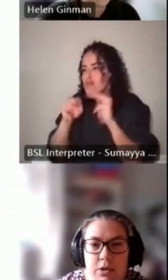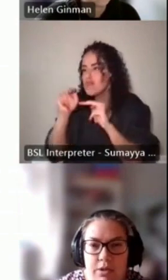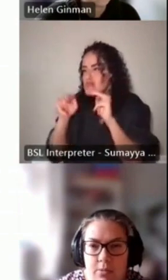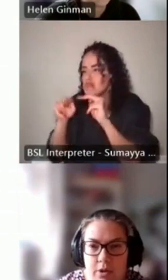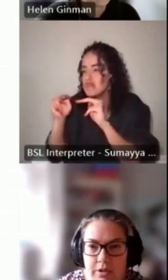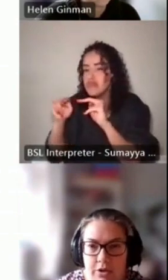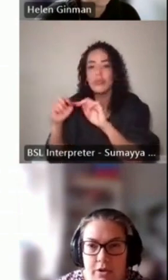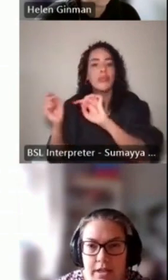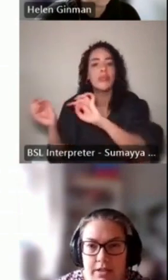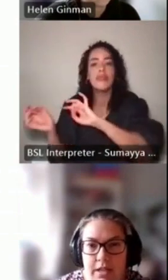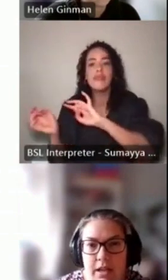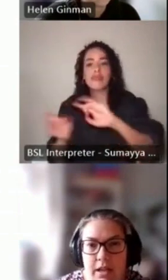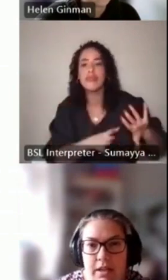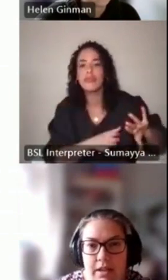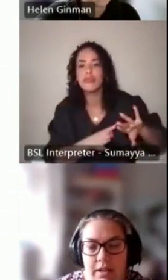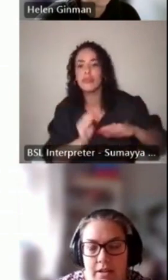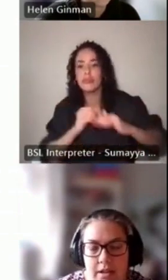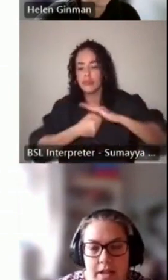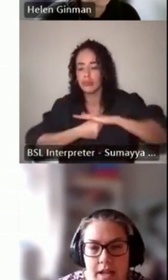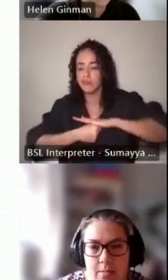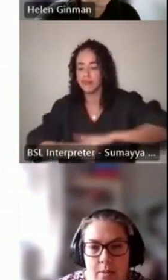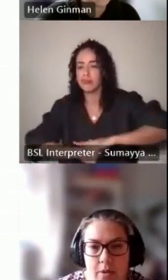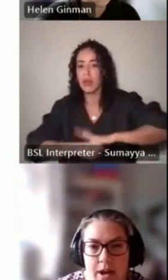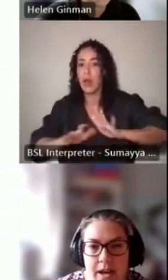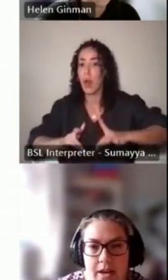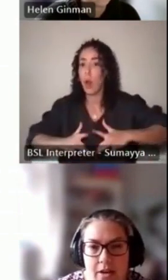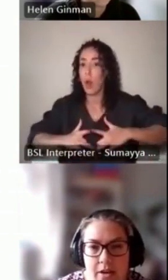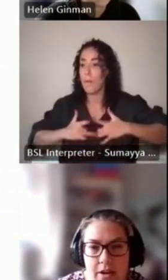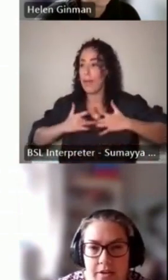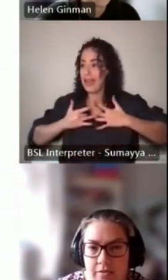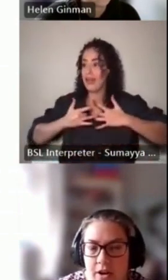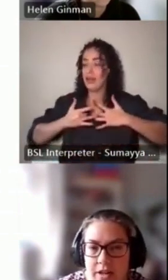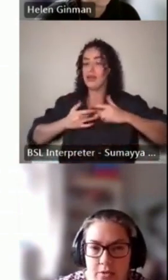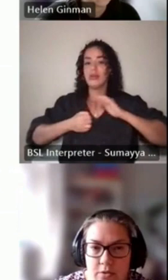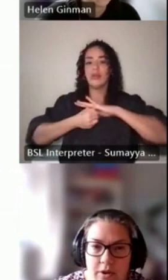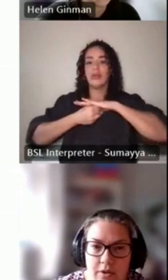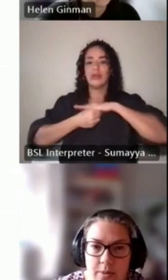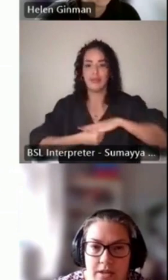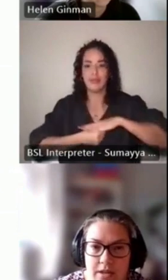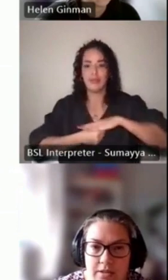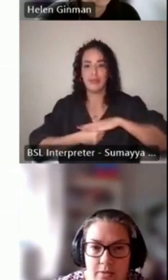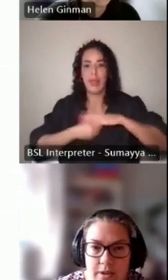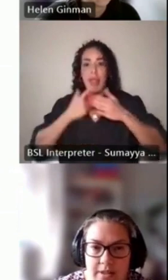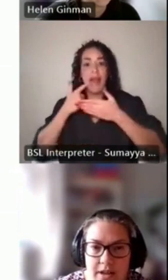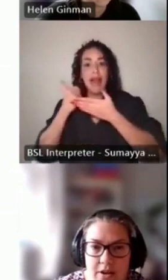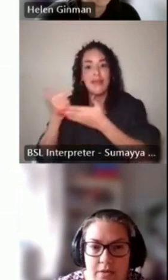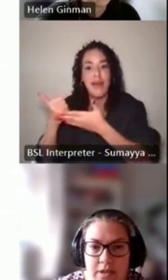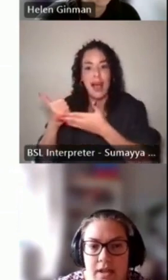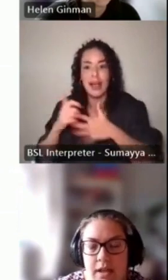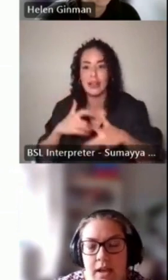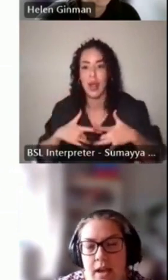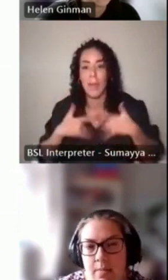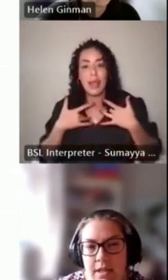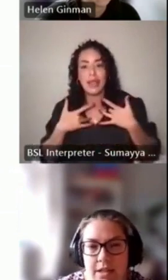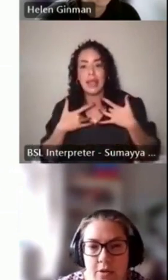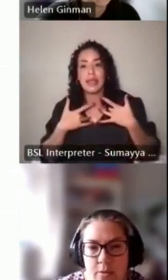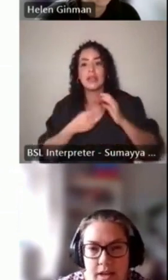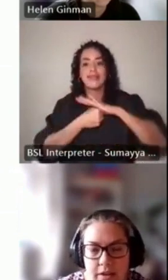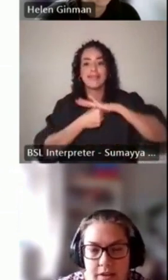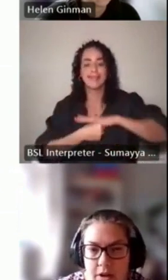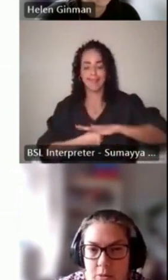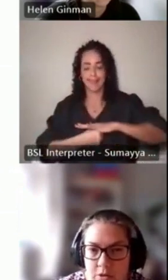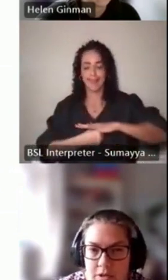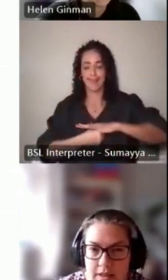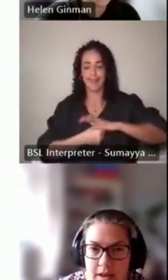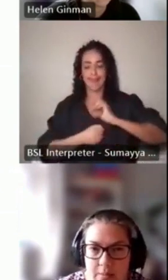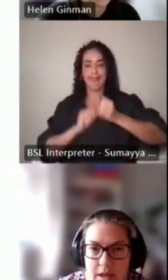a really important one, trying to keep away our advice or our opinions to ourselves until